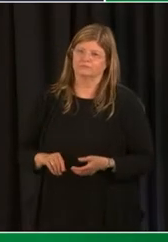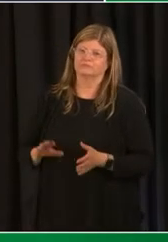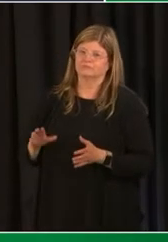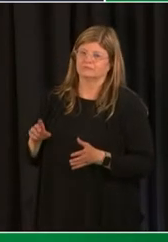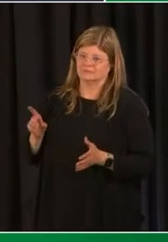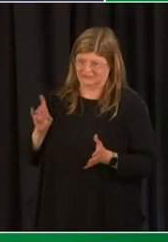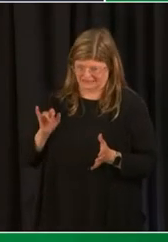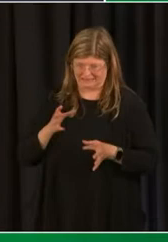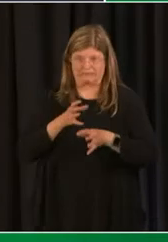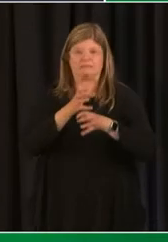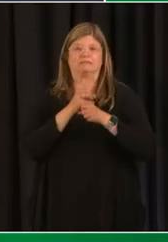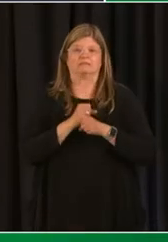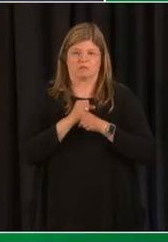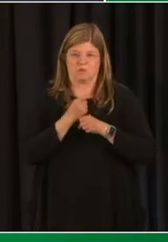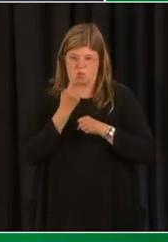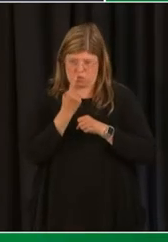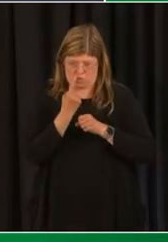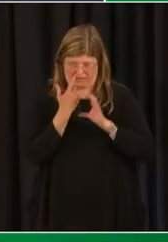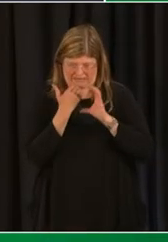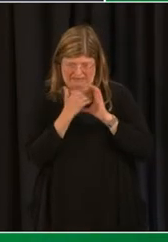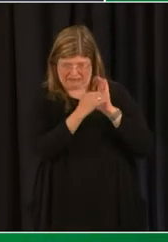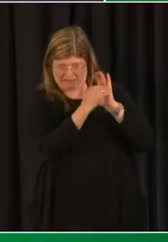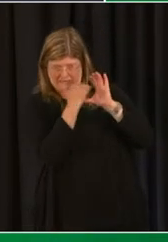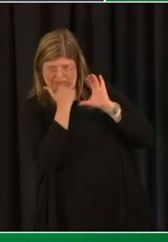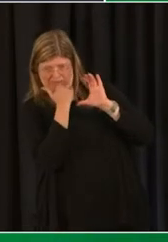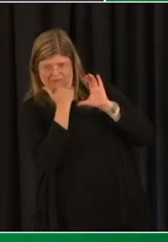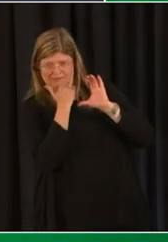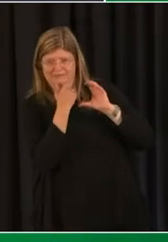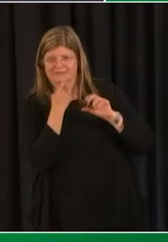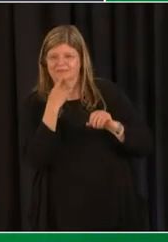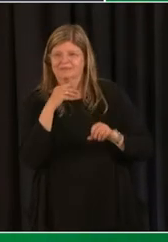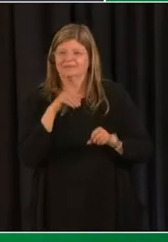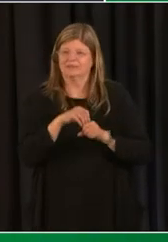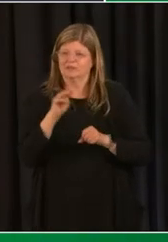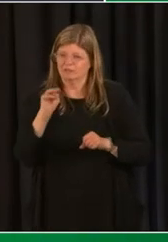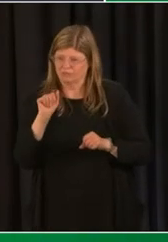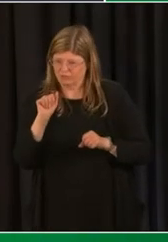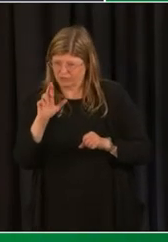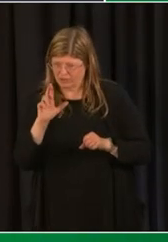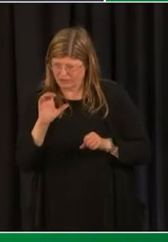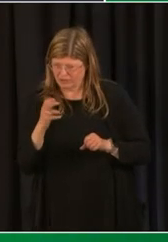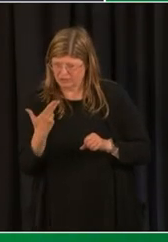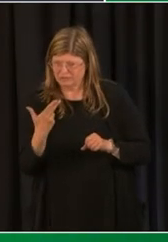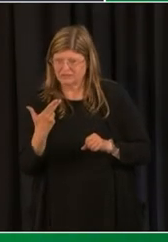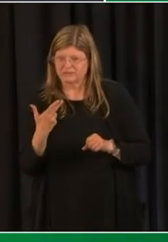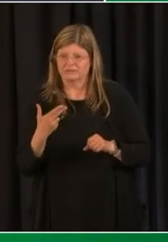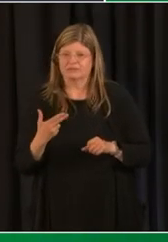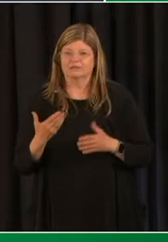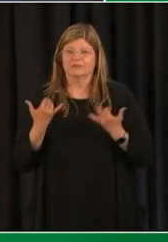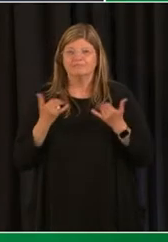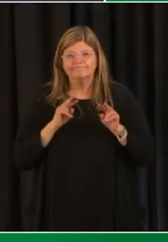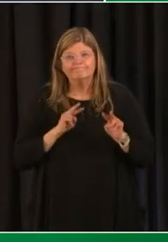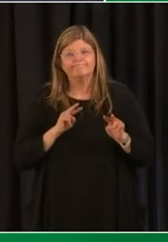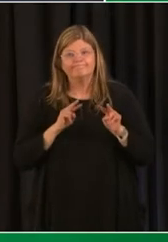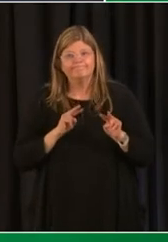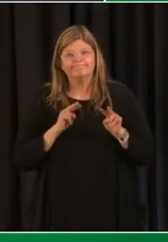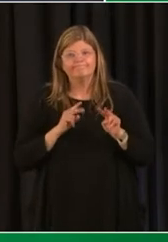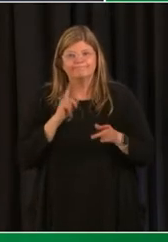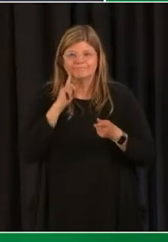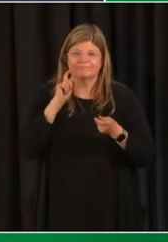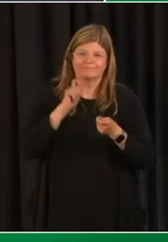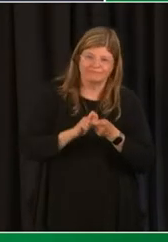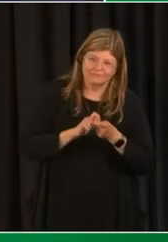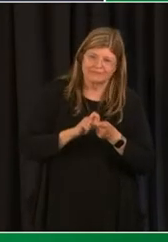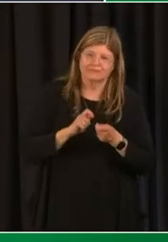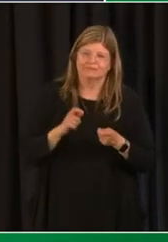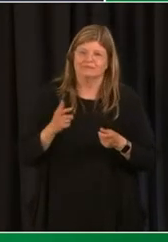Yes, I did receive an email in March, and then I'm looking for the exact day.